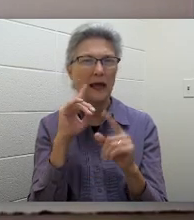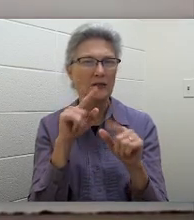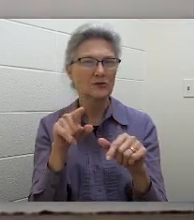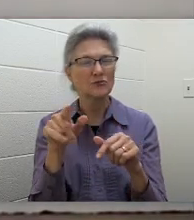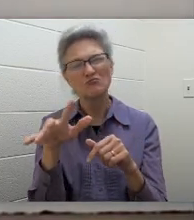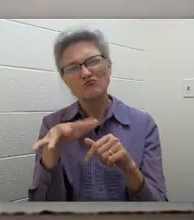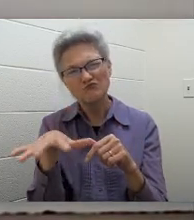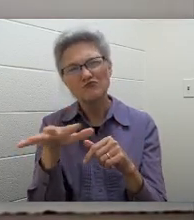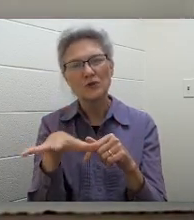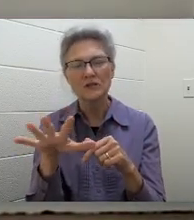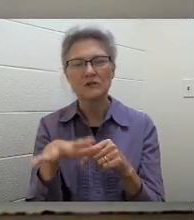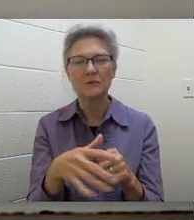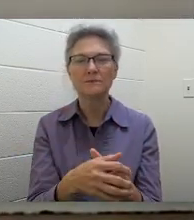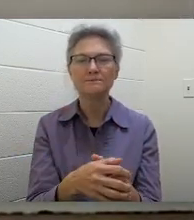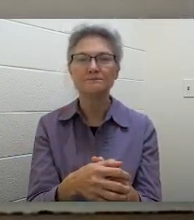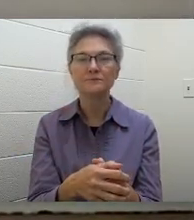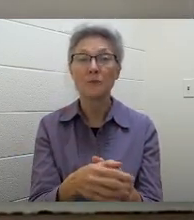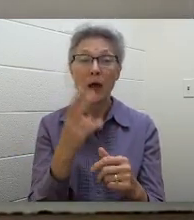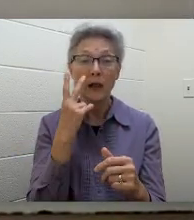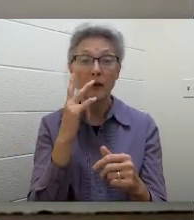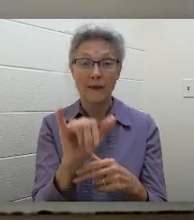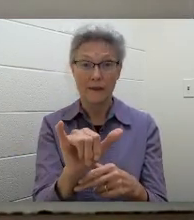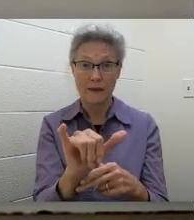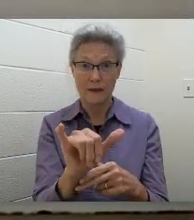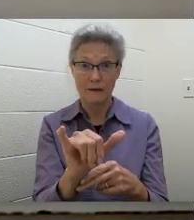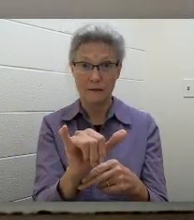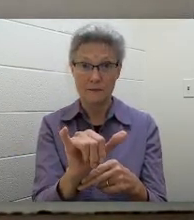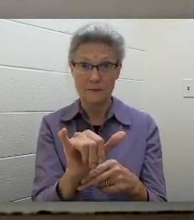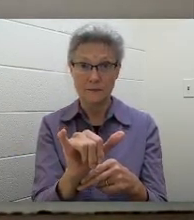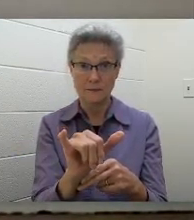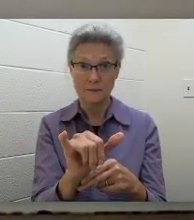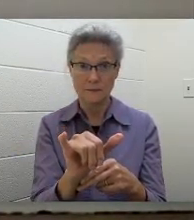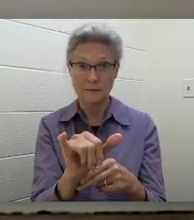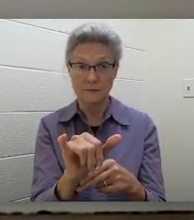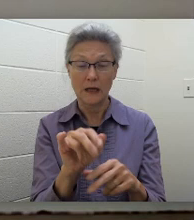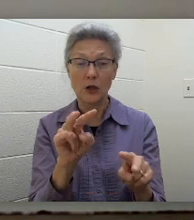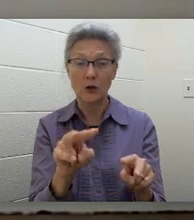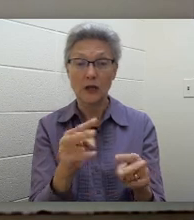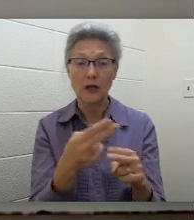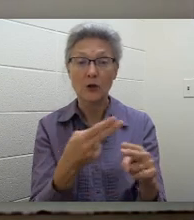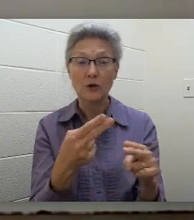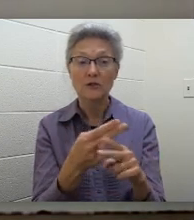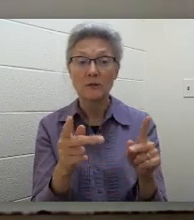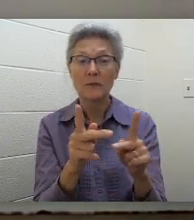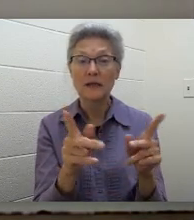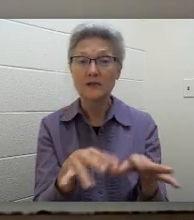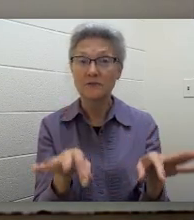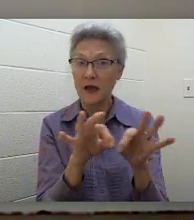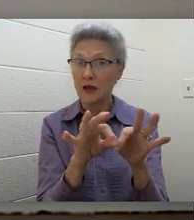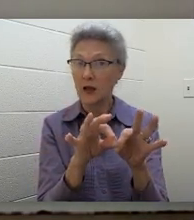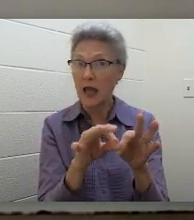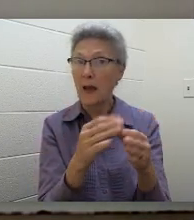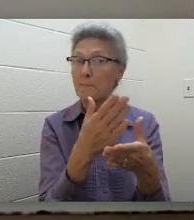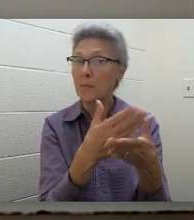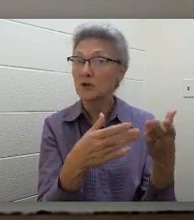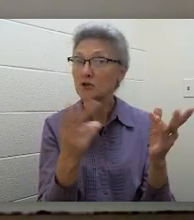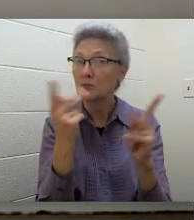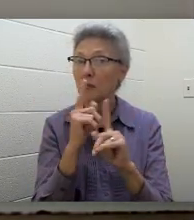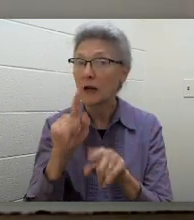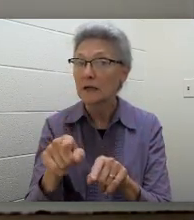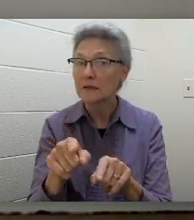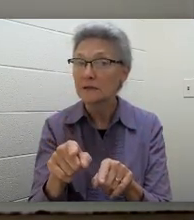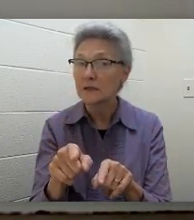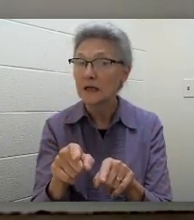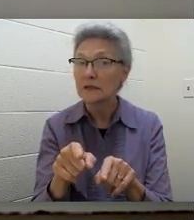reasonable. When I look at this, I'm using place value and I'm using partial products because